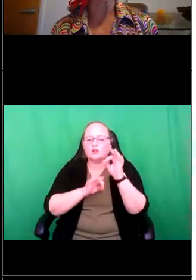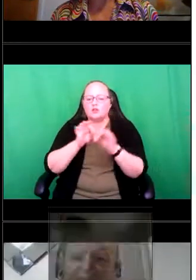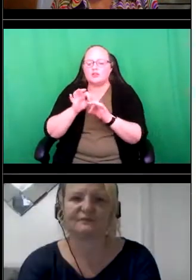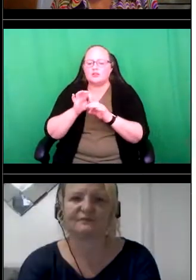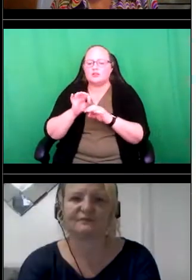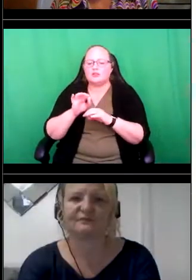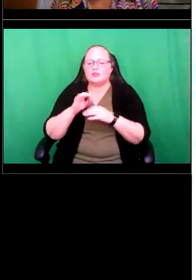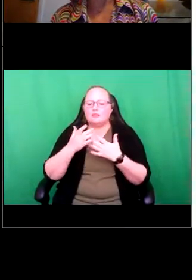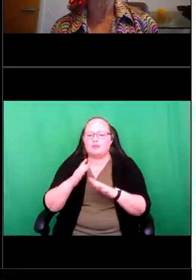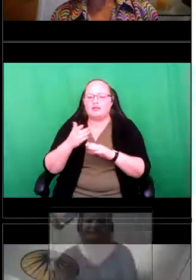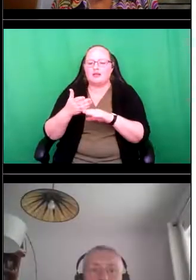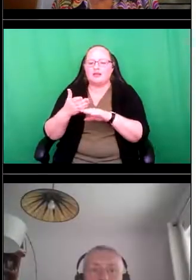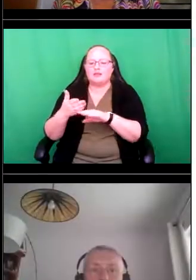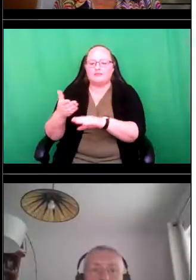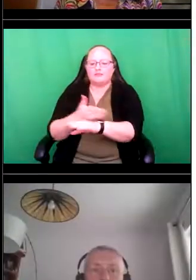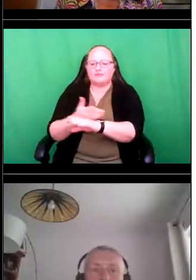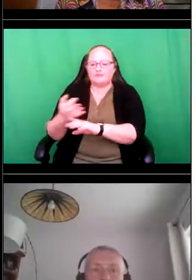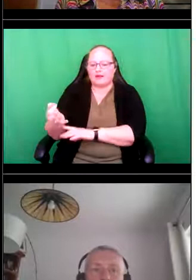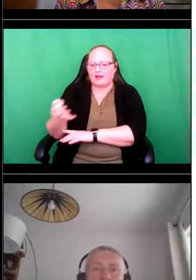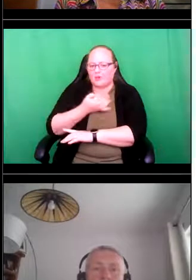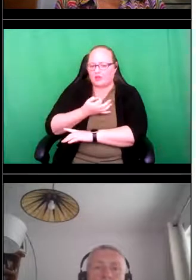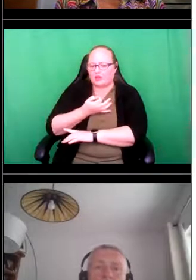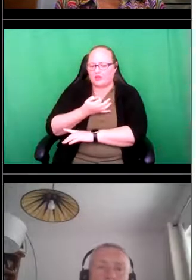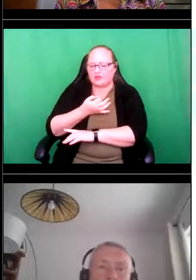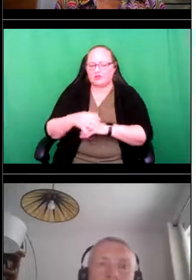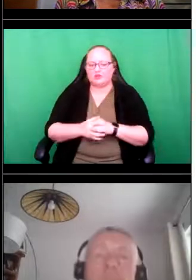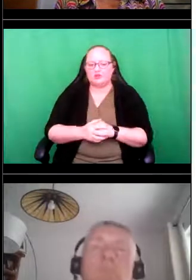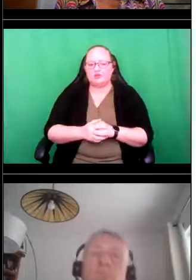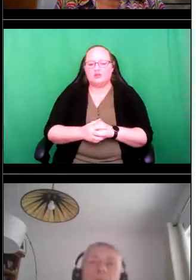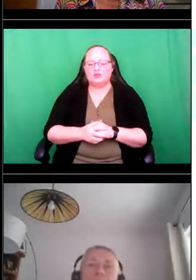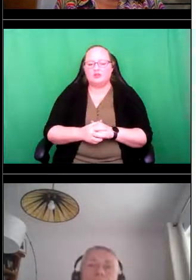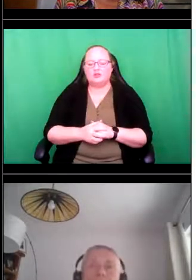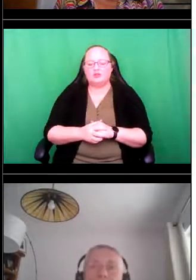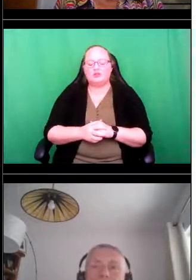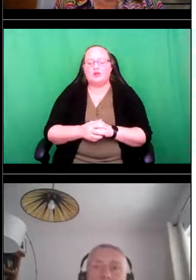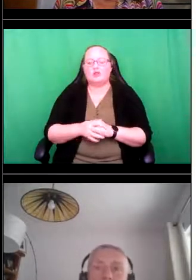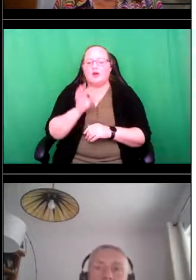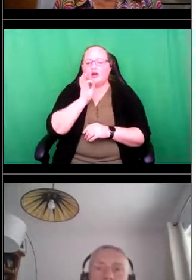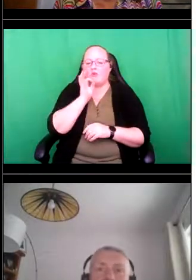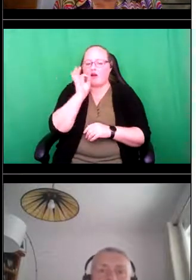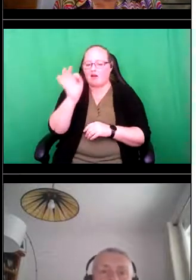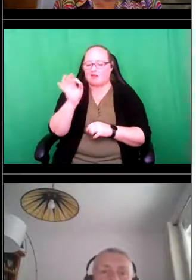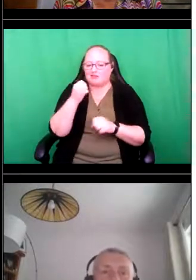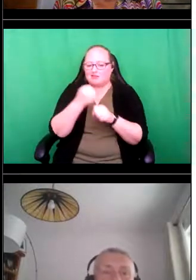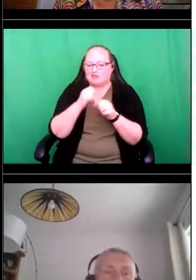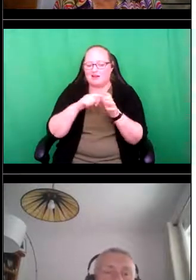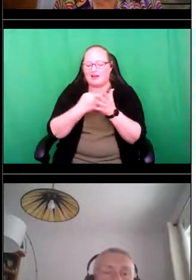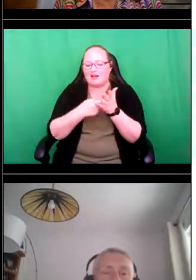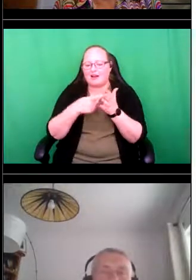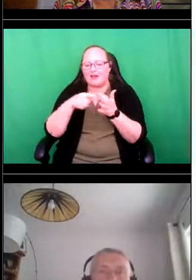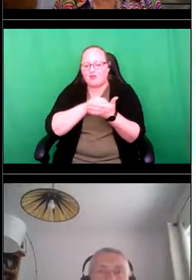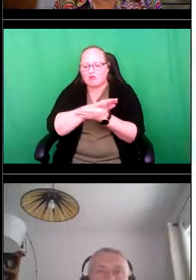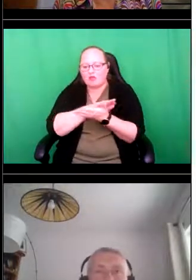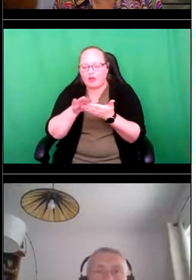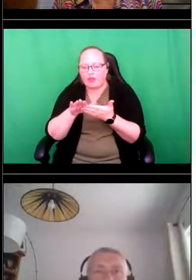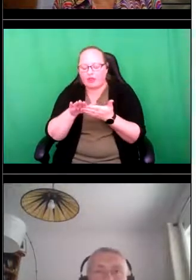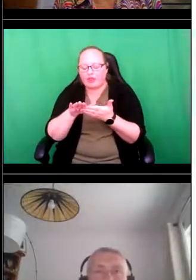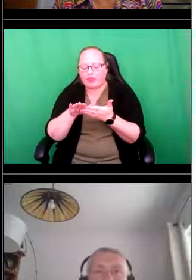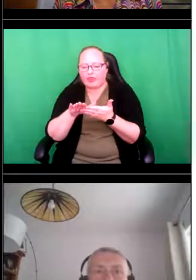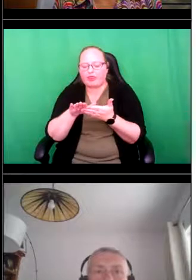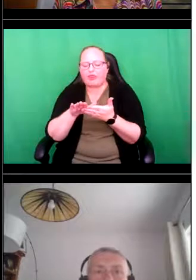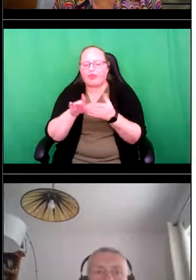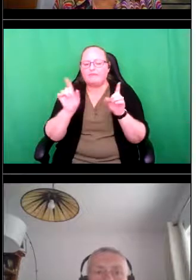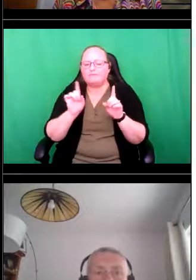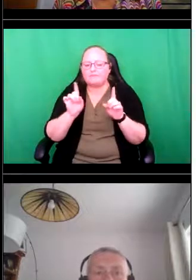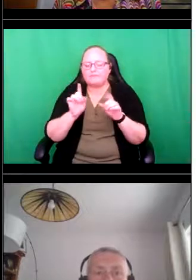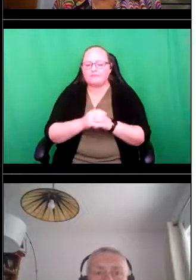in advance of this evening's webinar. Gareth, this might be one for you if you're able to take it. They're asking us whether we